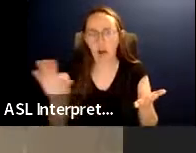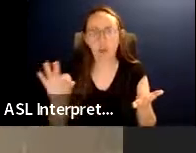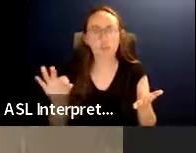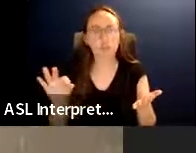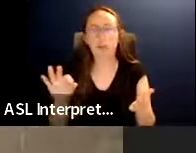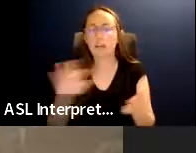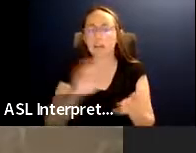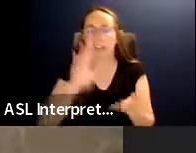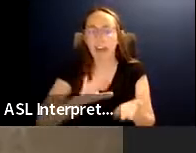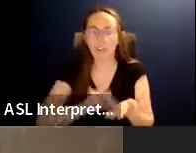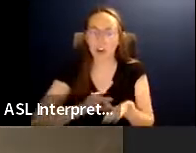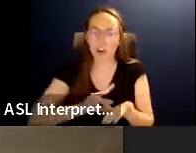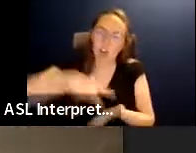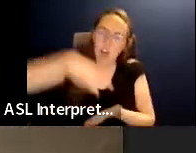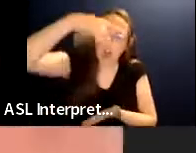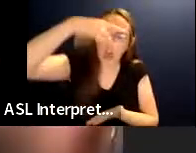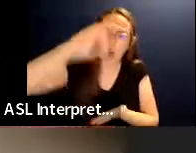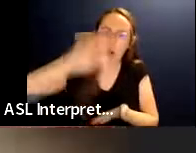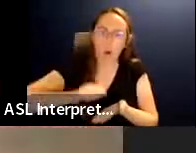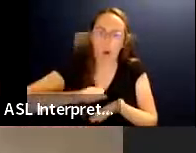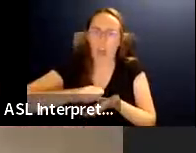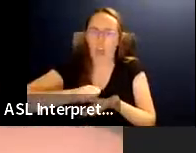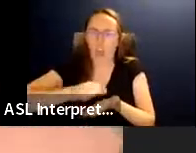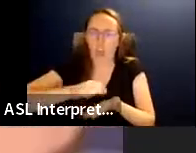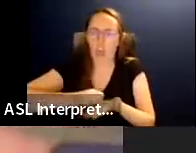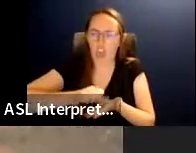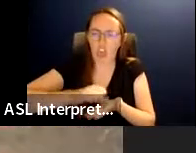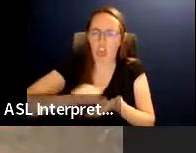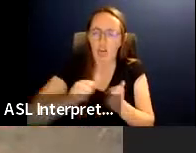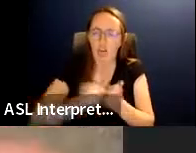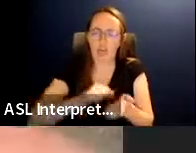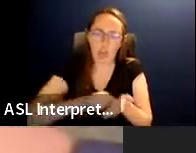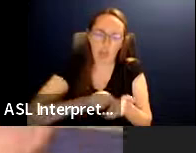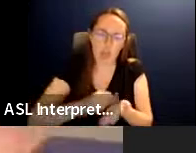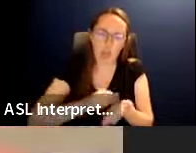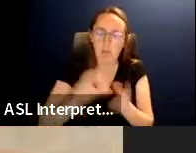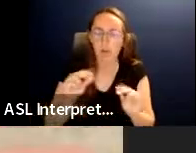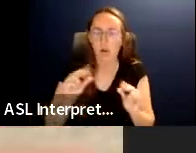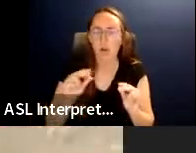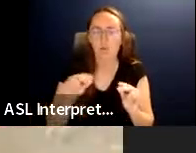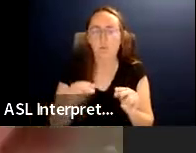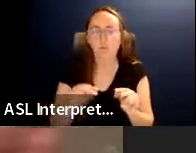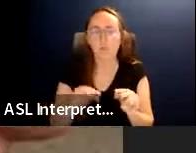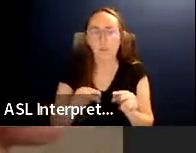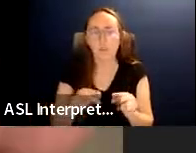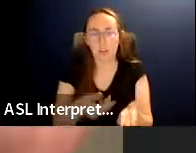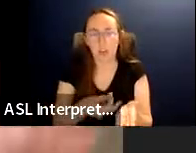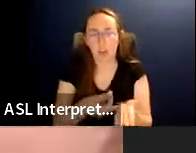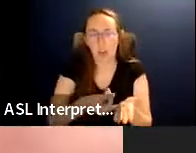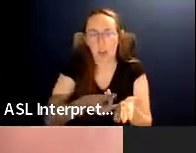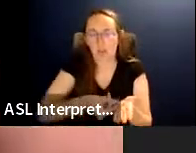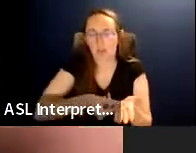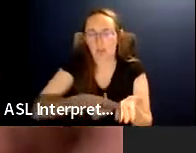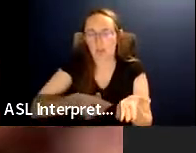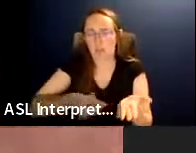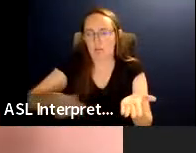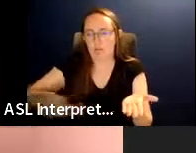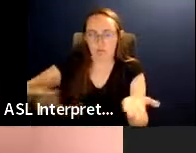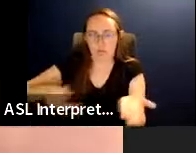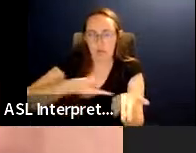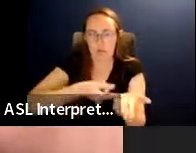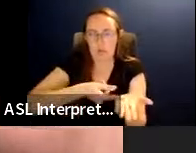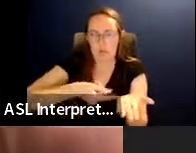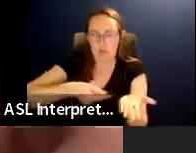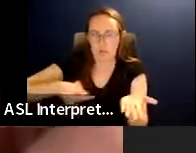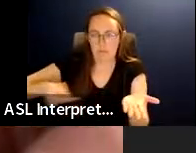pull up, you never roll it with your thumb. That's the worst thing you can do. So if you zoom in on this, can you see how I'm pulling